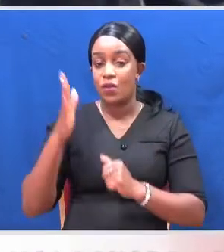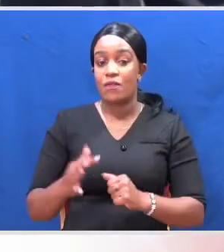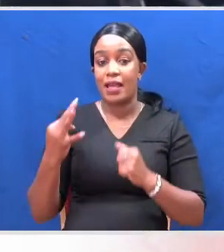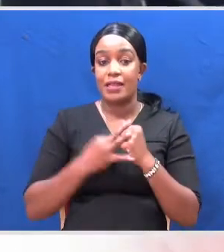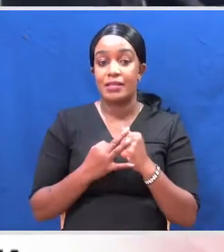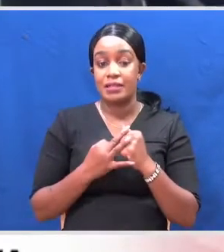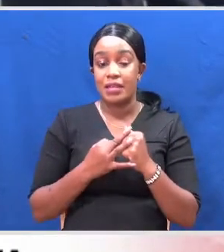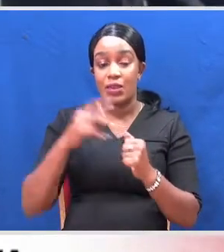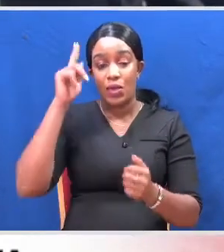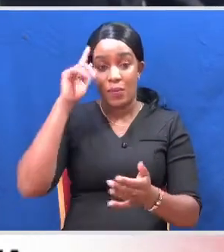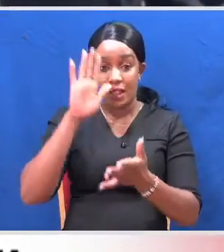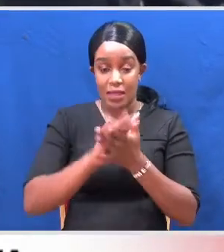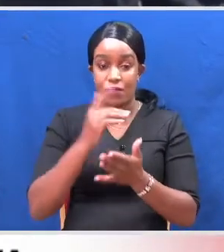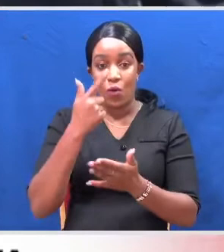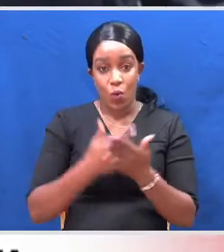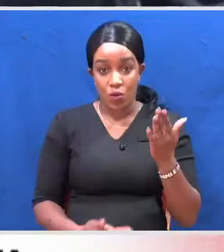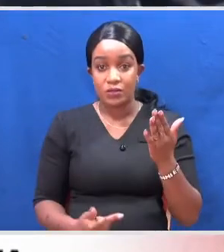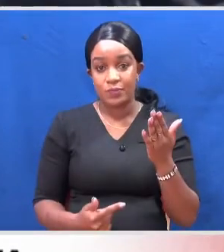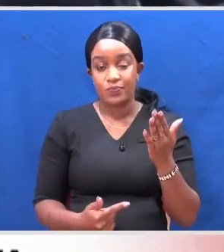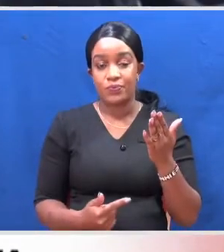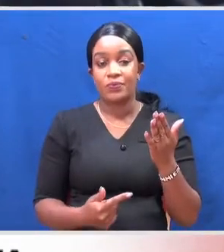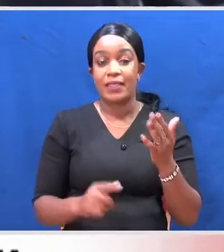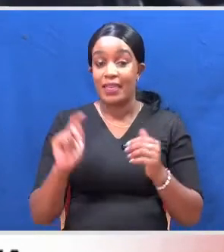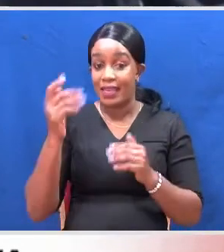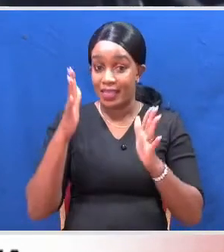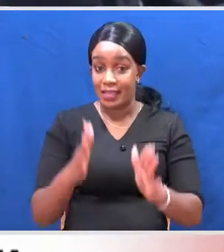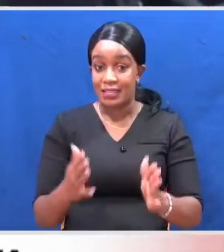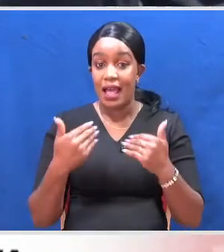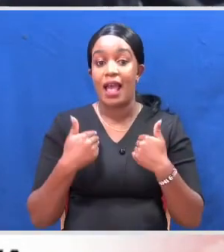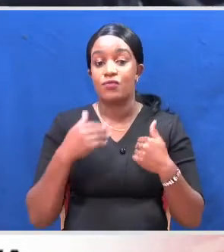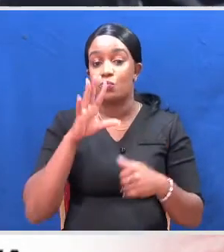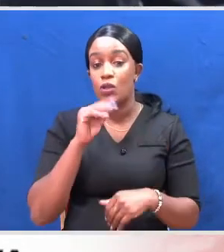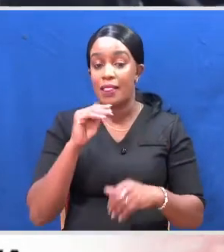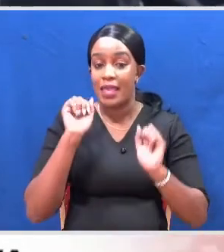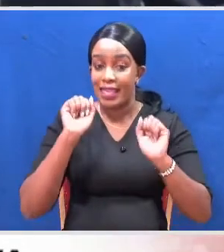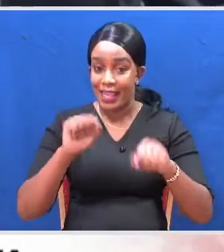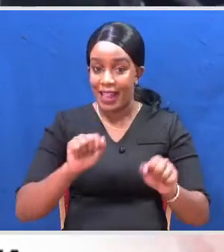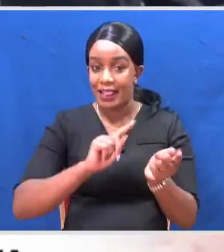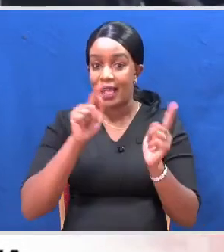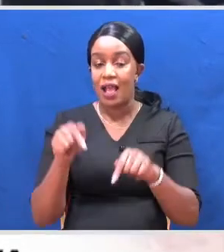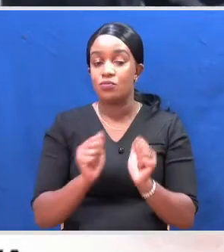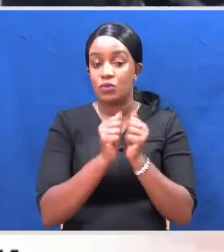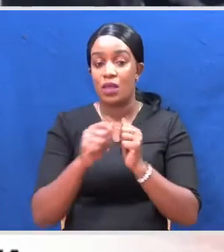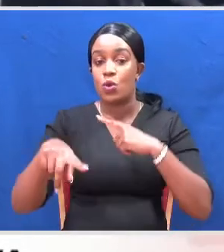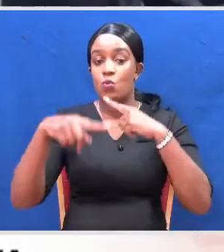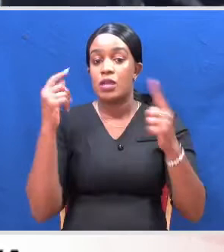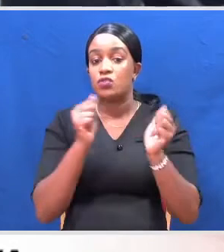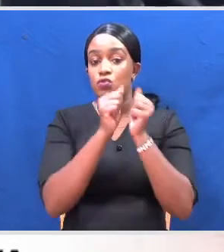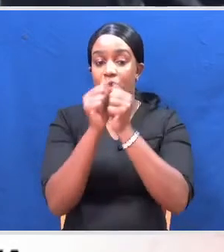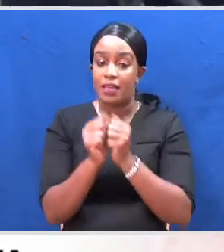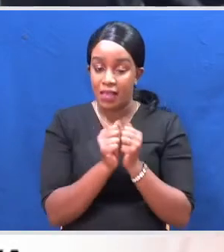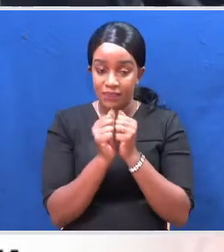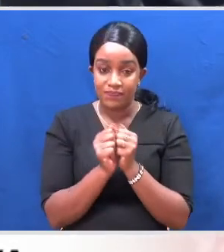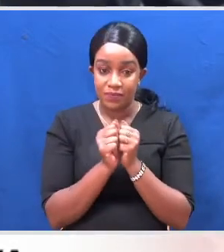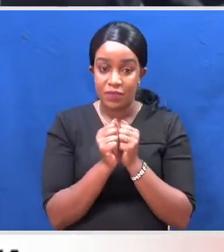And I believe that the people of Kapchai have spoken out. Kindly come together, we win all this game together. And there is always